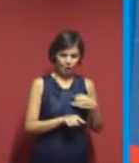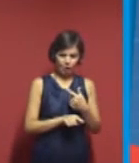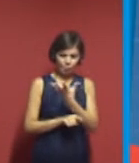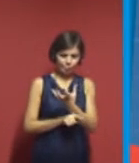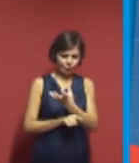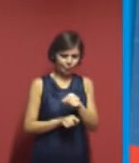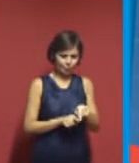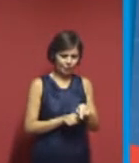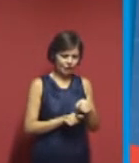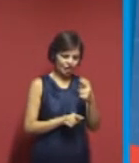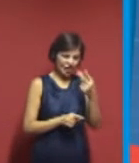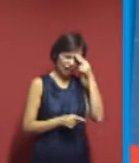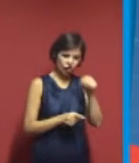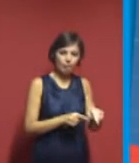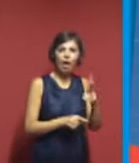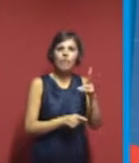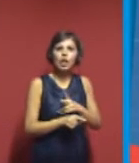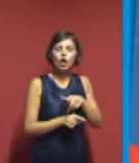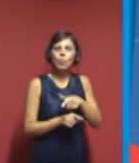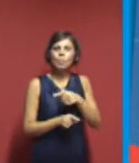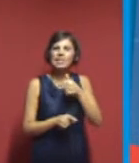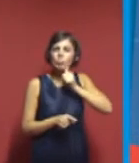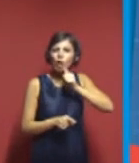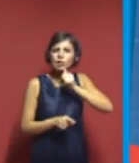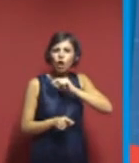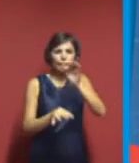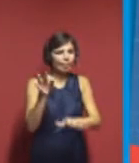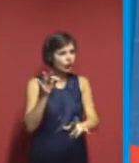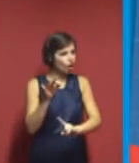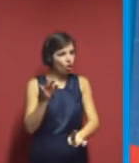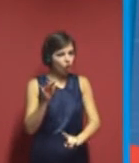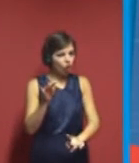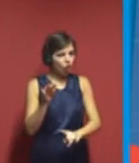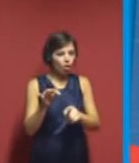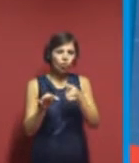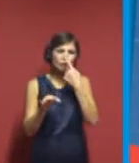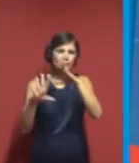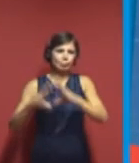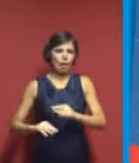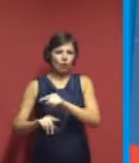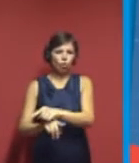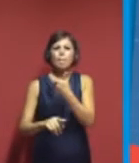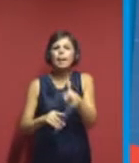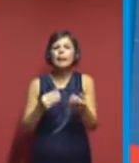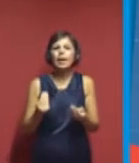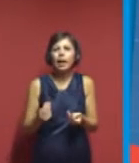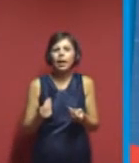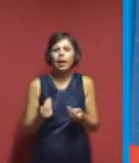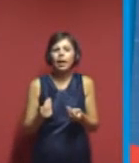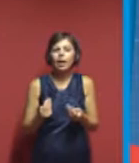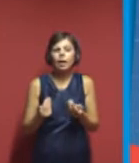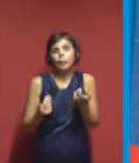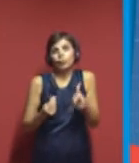simulation. The 3D LiDAR that I built, the first generation I call it, it is only $200 right now. It is not good enough for real self-driving